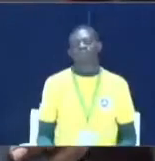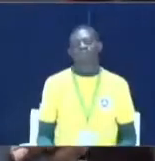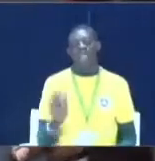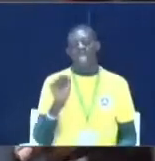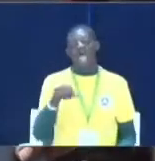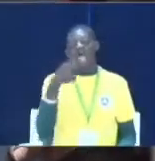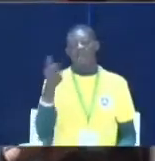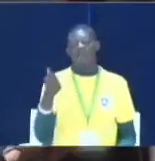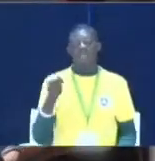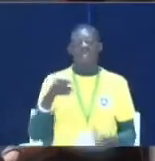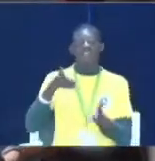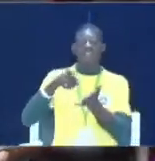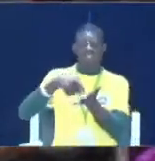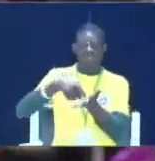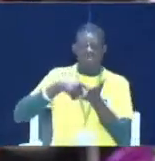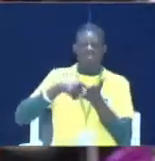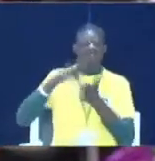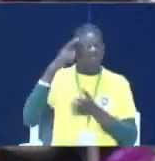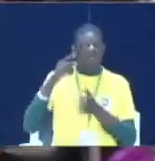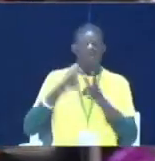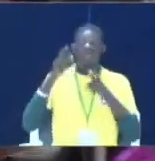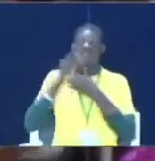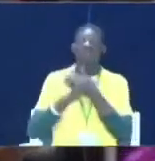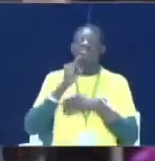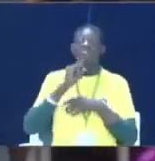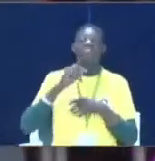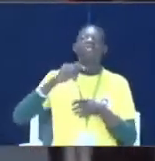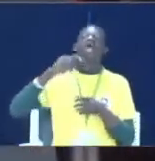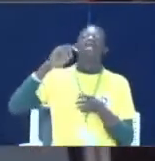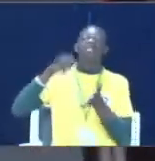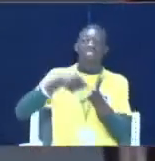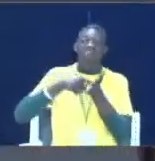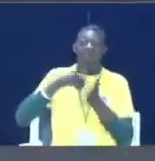Another demand for enlargement is the demand of knowledge.